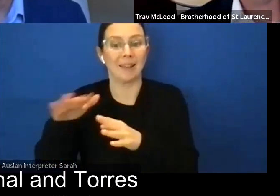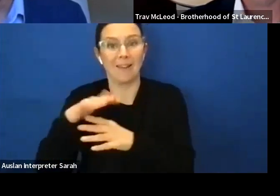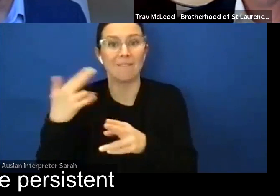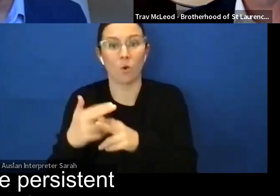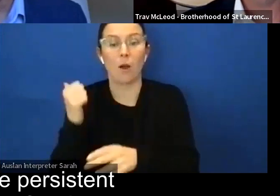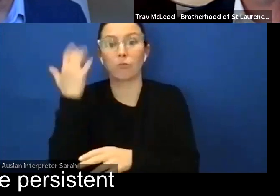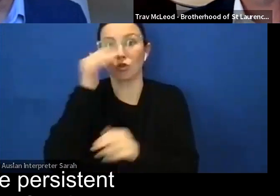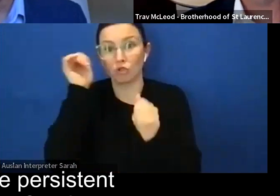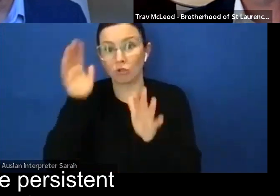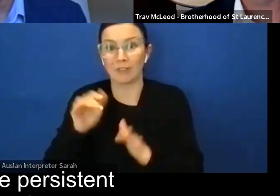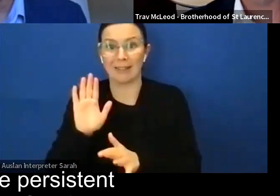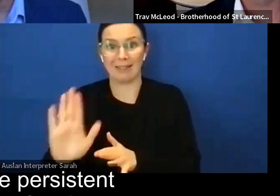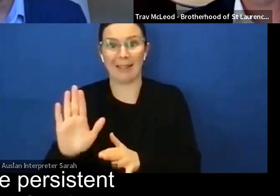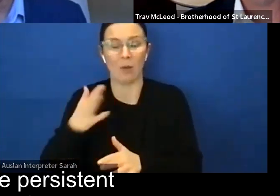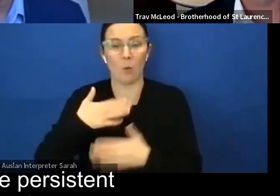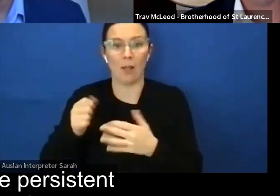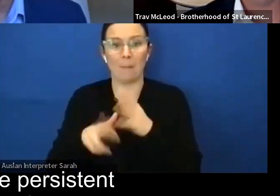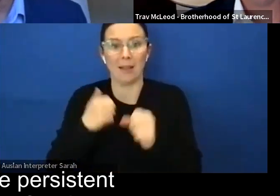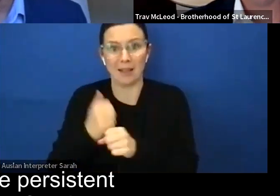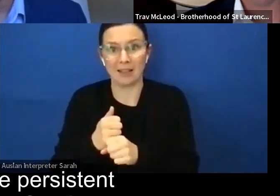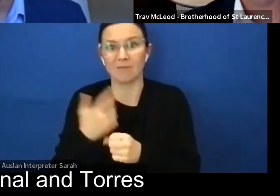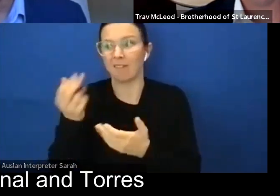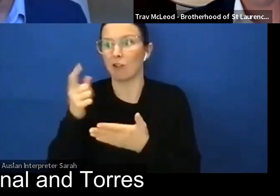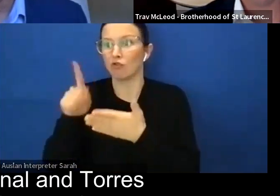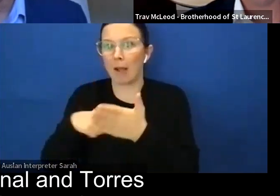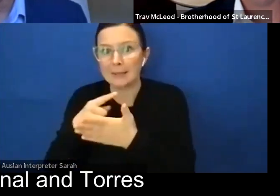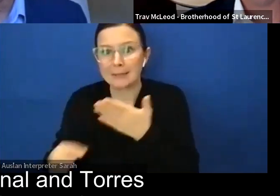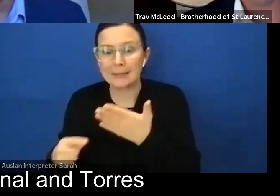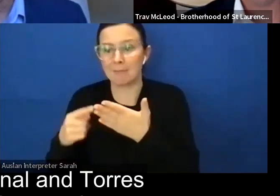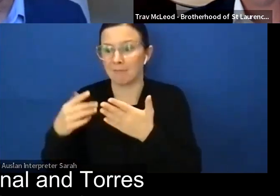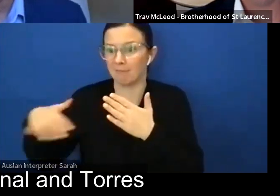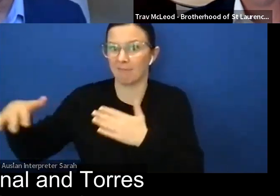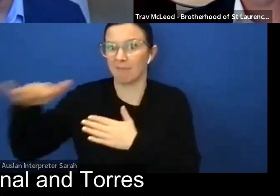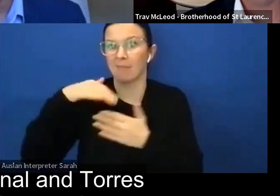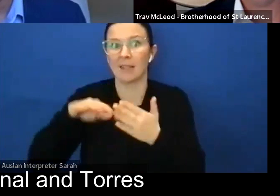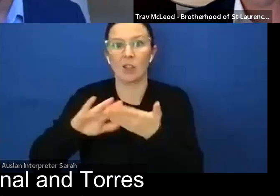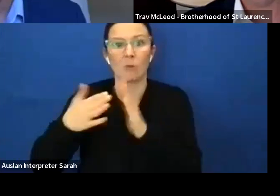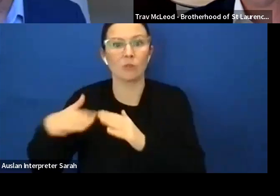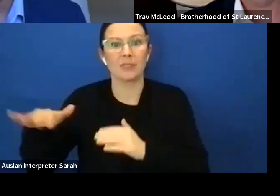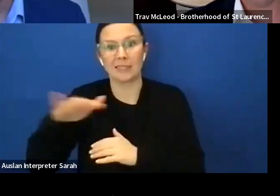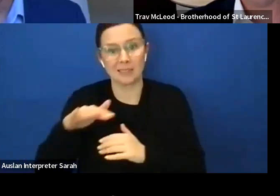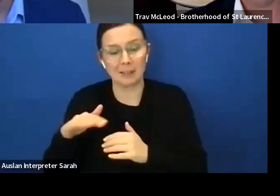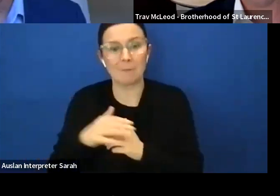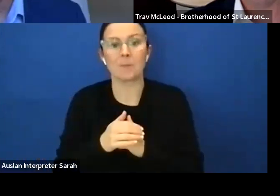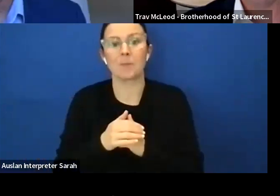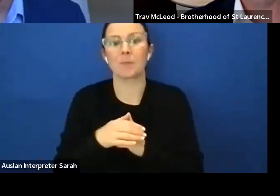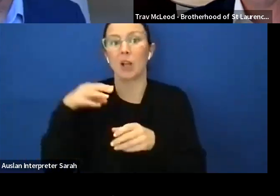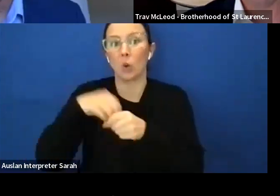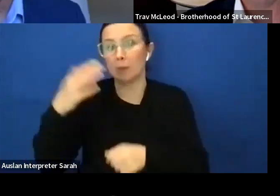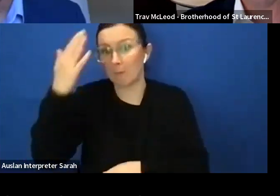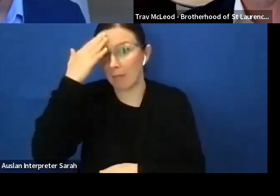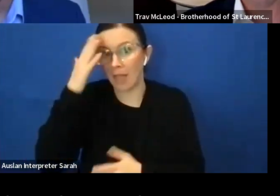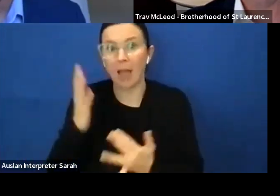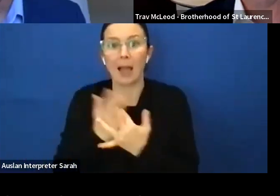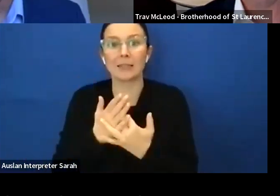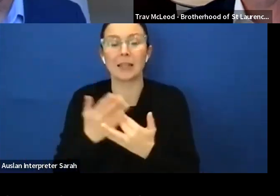wellbeing, including the persistent experience of racism among Aboriginal and Torres Strait Islander peoples, including mothers